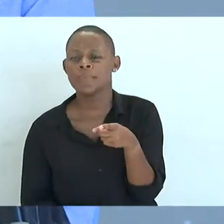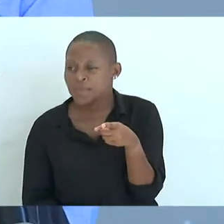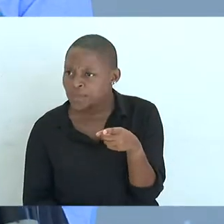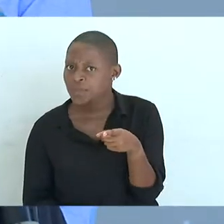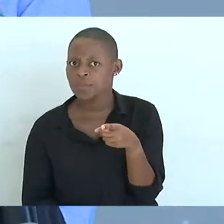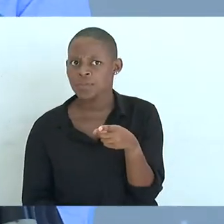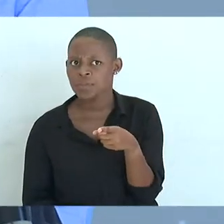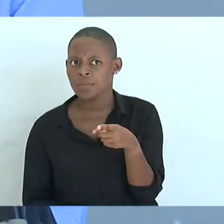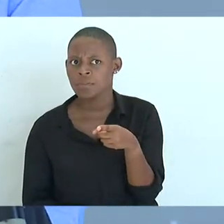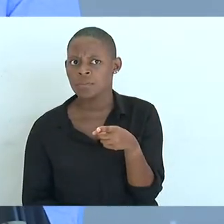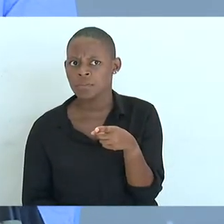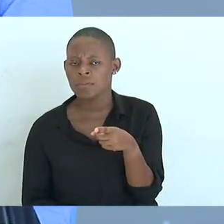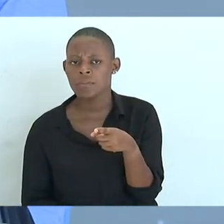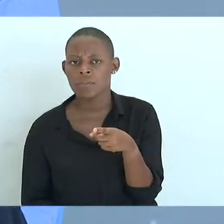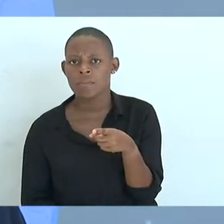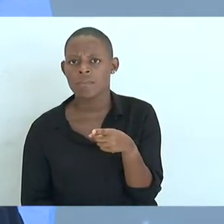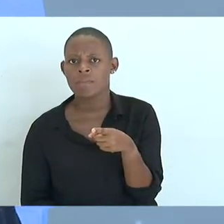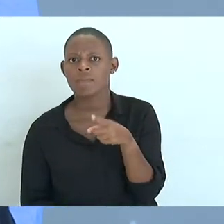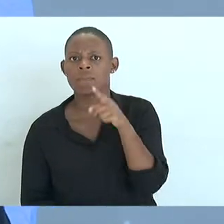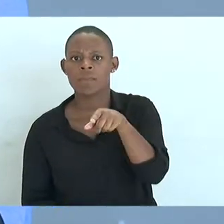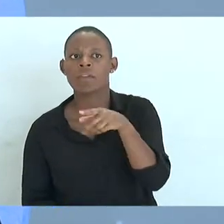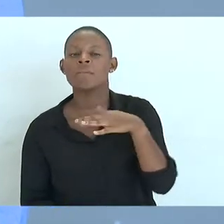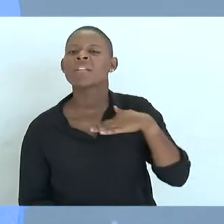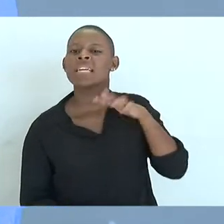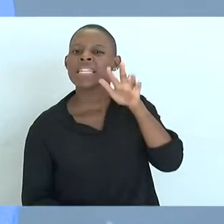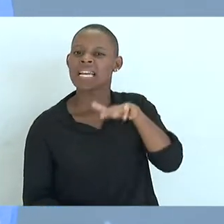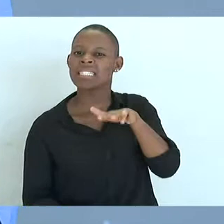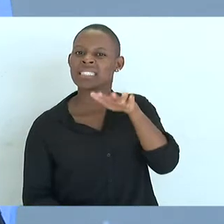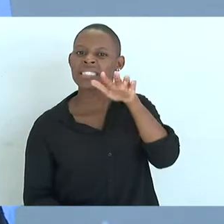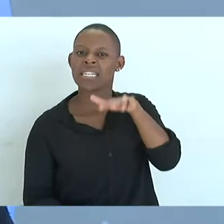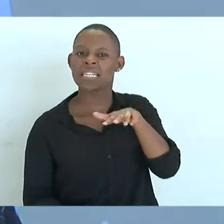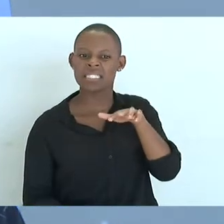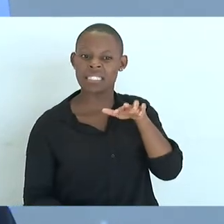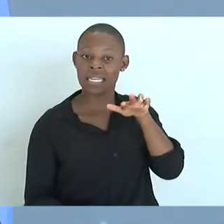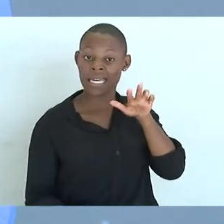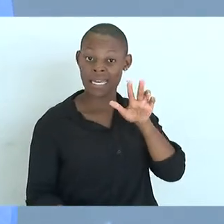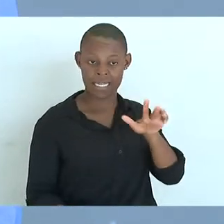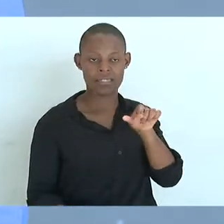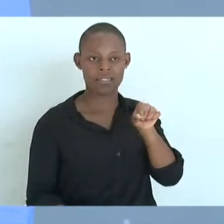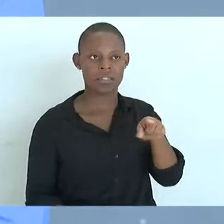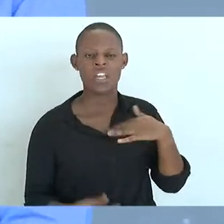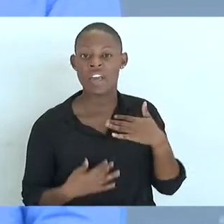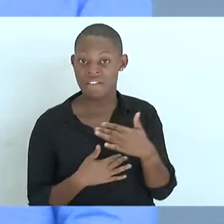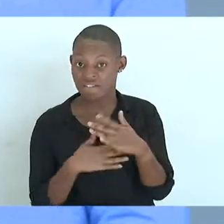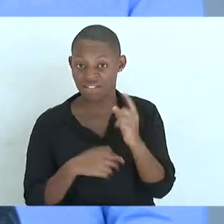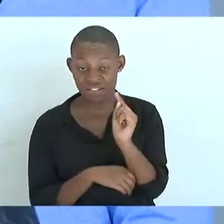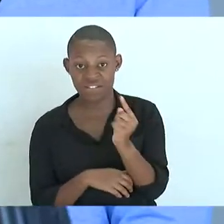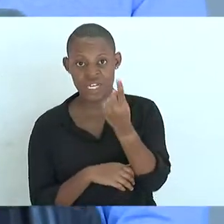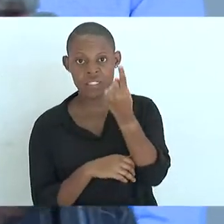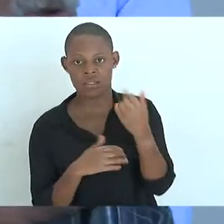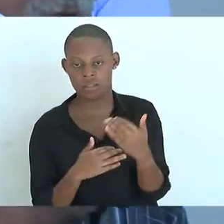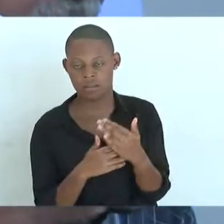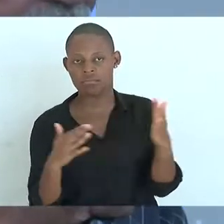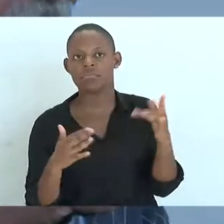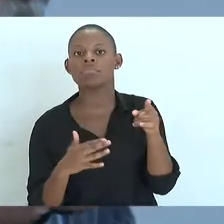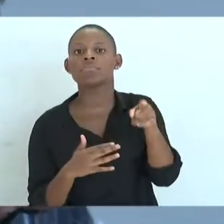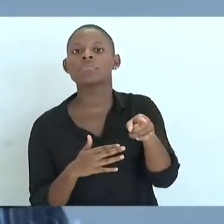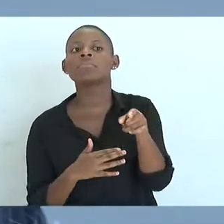I lodged this claim on 31st of December 1998. That's the first one, the opening. It's over 20